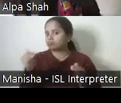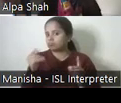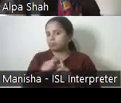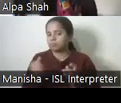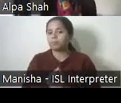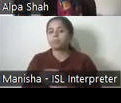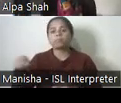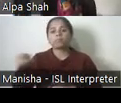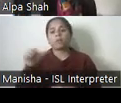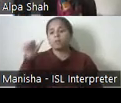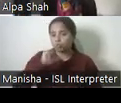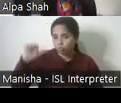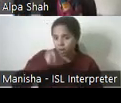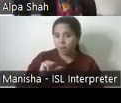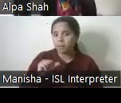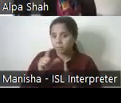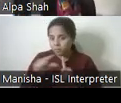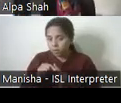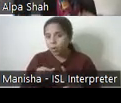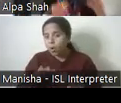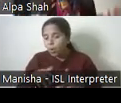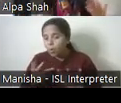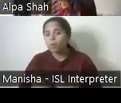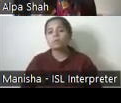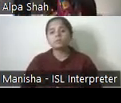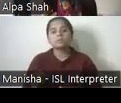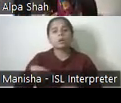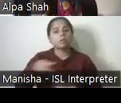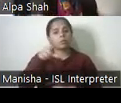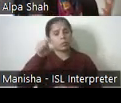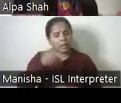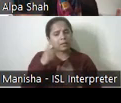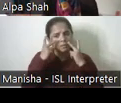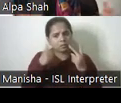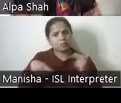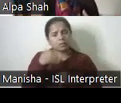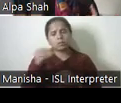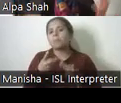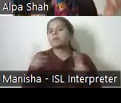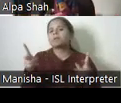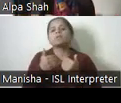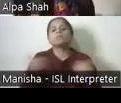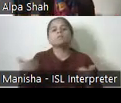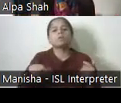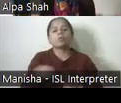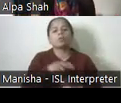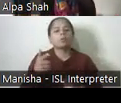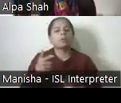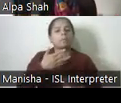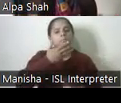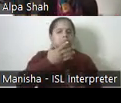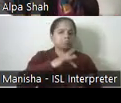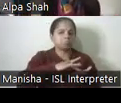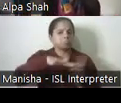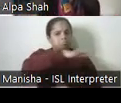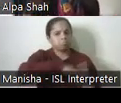Drinking of alcohol, another, I think, key area where you can really see the differences between the plains and the hills.